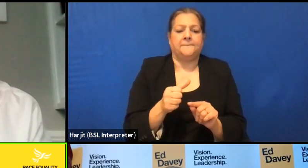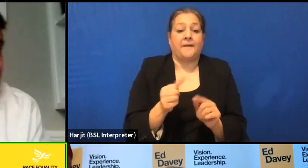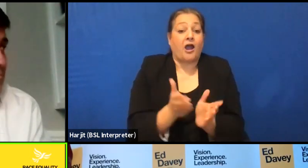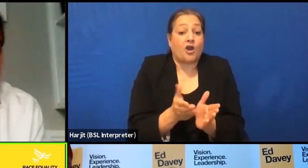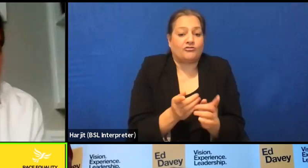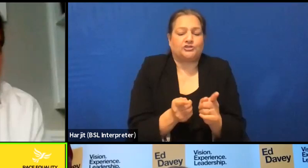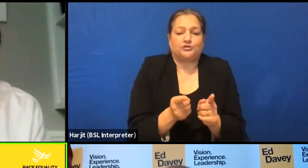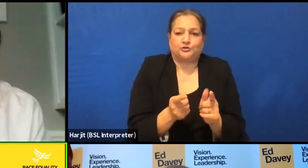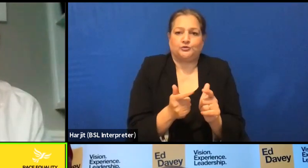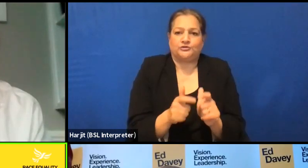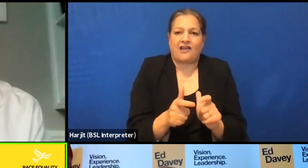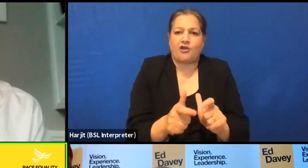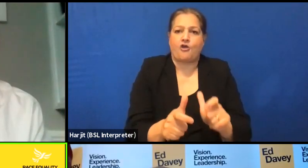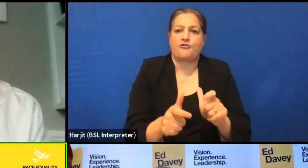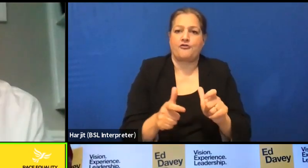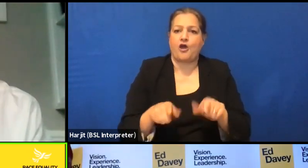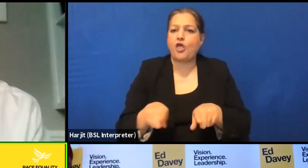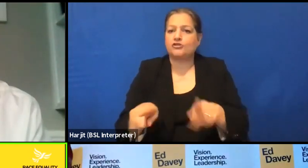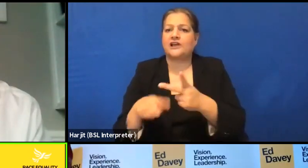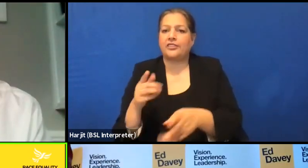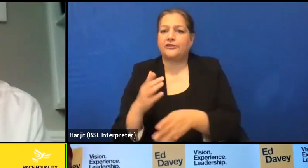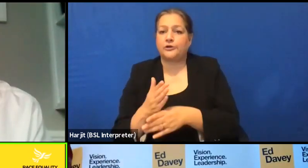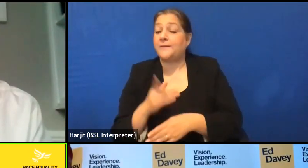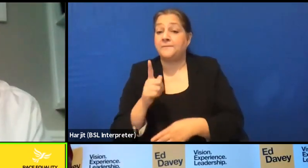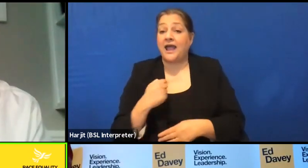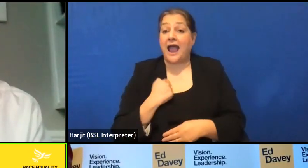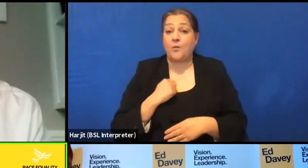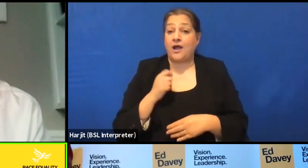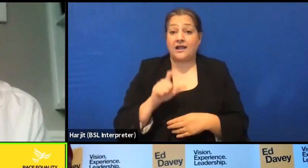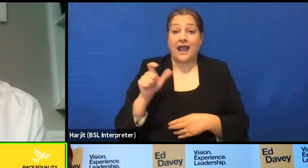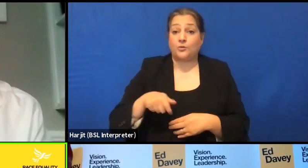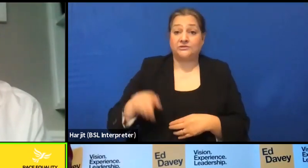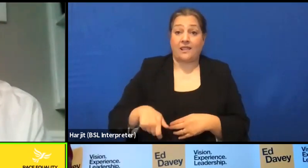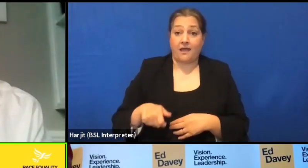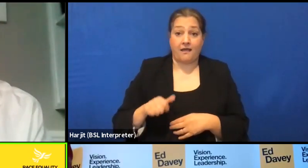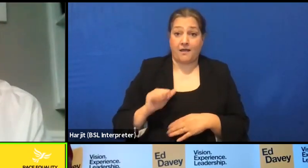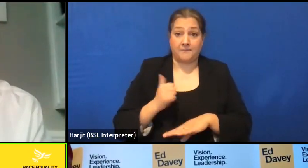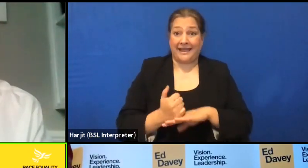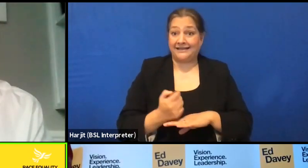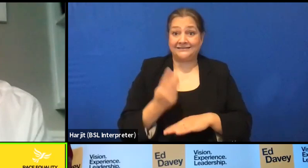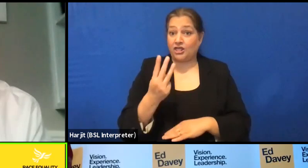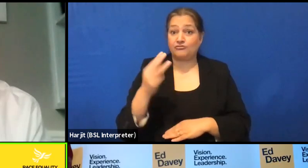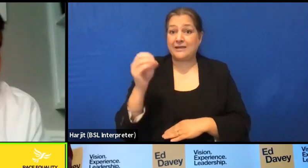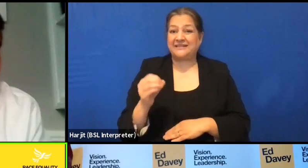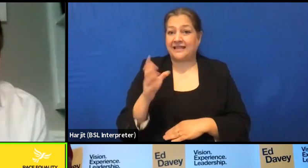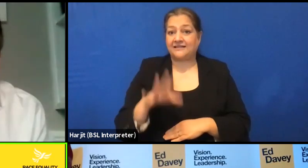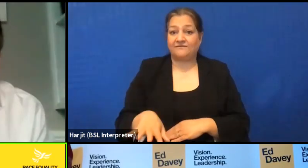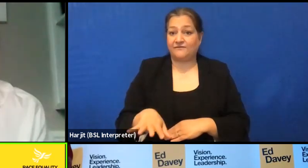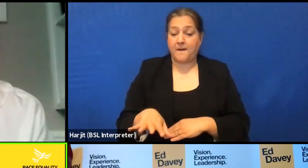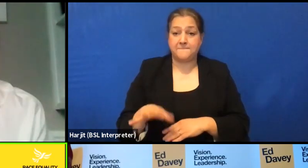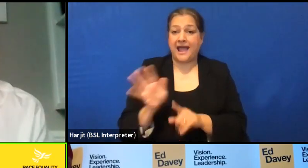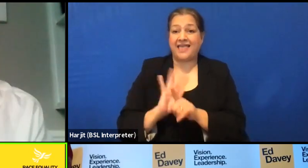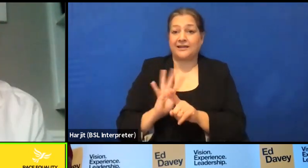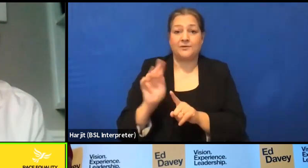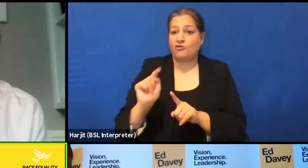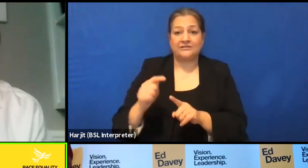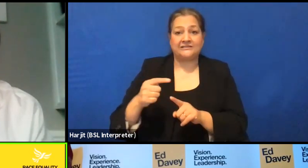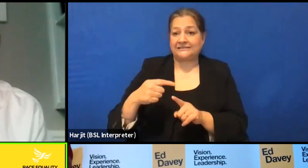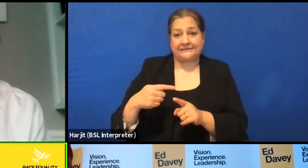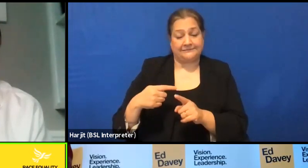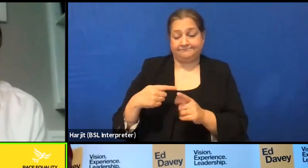jobs. But we only have 3% of our councillor base that is from an ethnic minority background. That's nowhere near enough. So